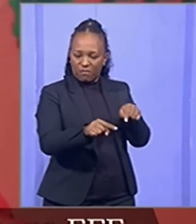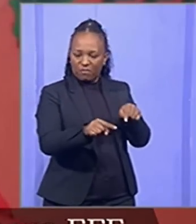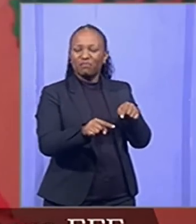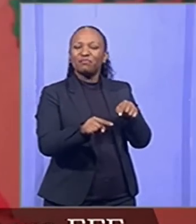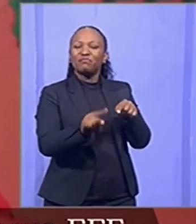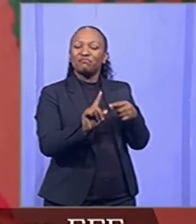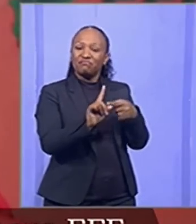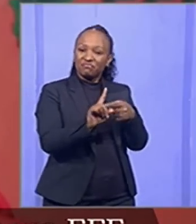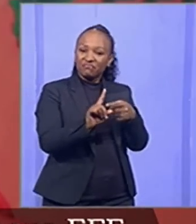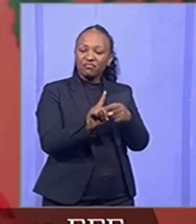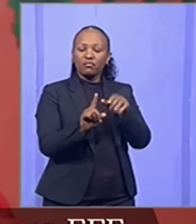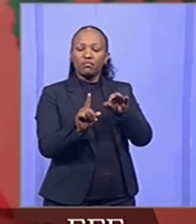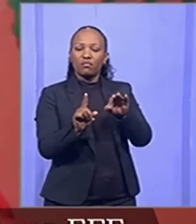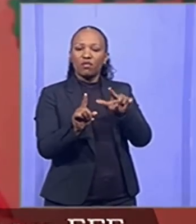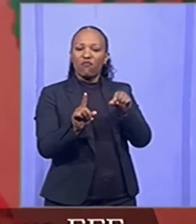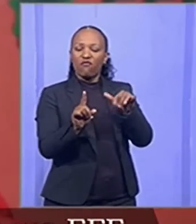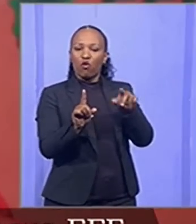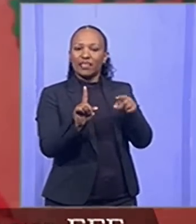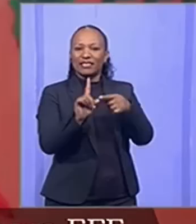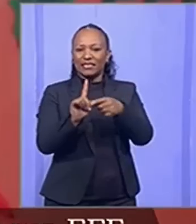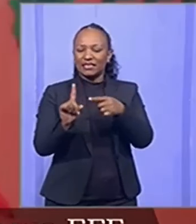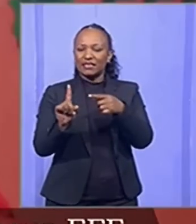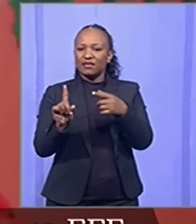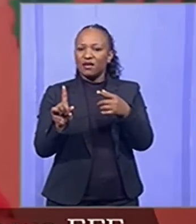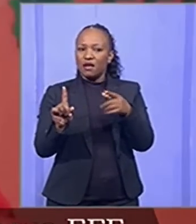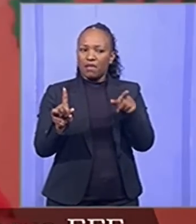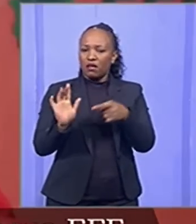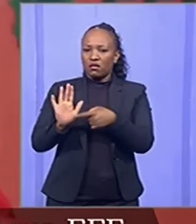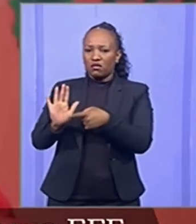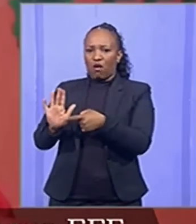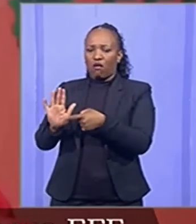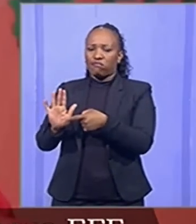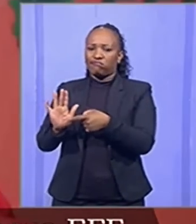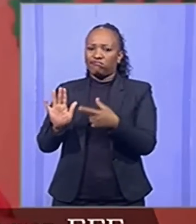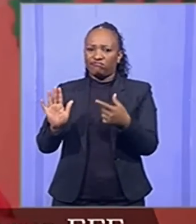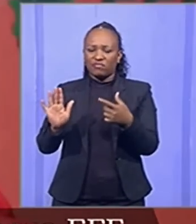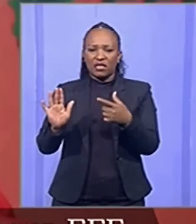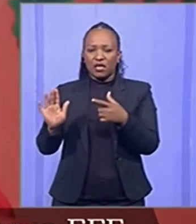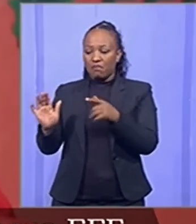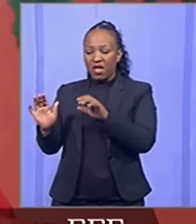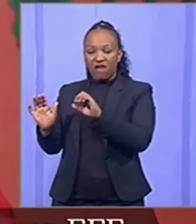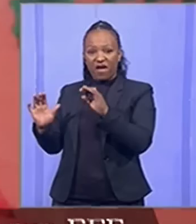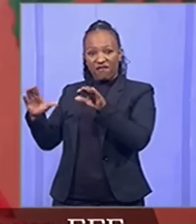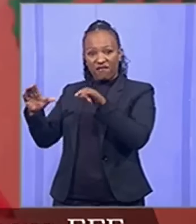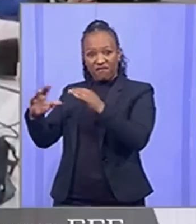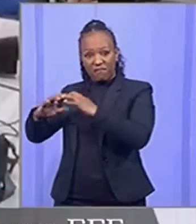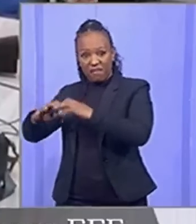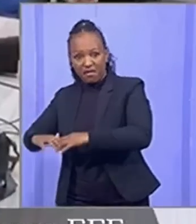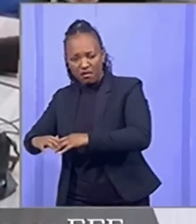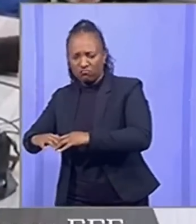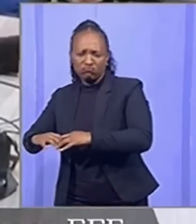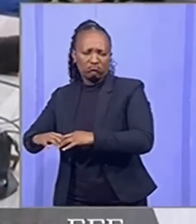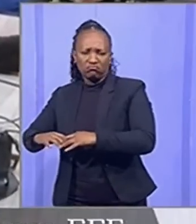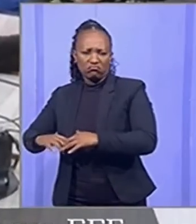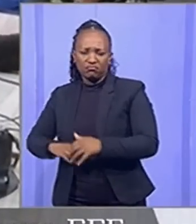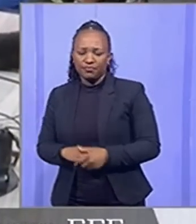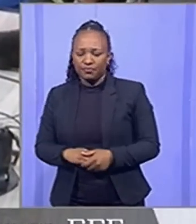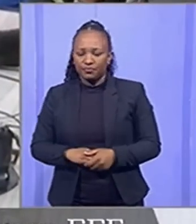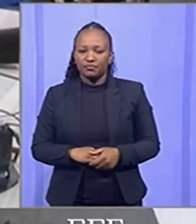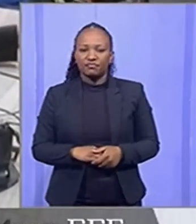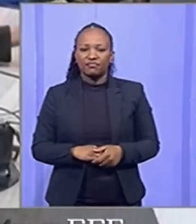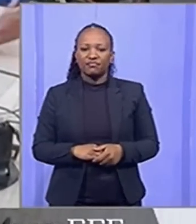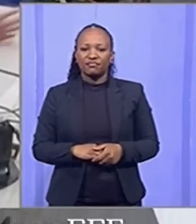should not serve as a point of collapse for the EFF. Ona ke